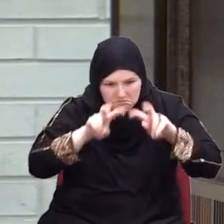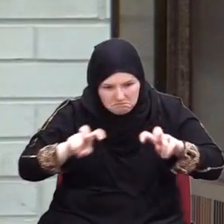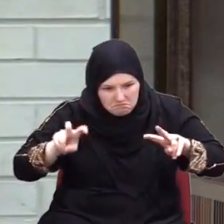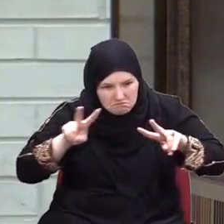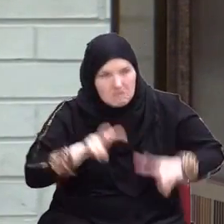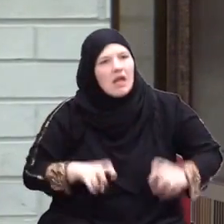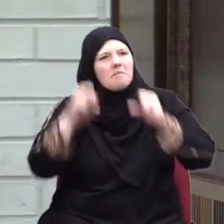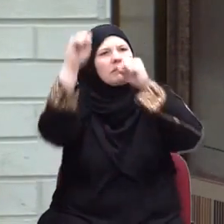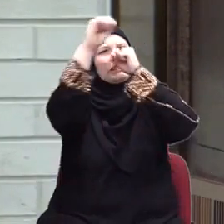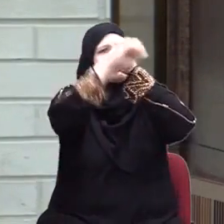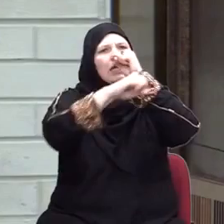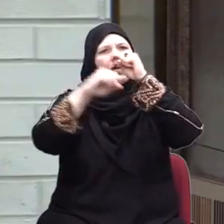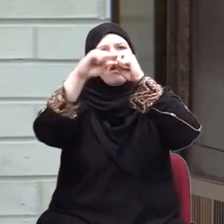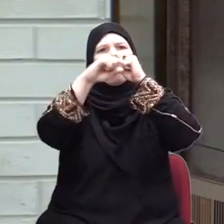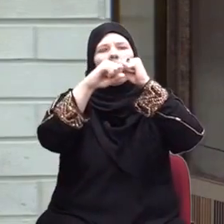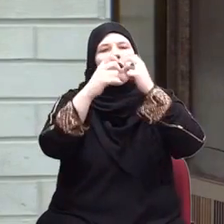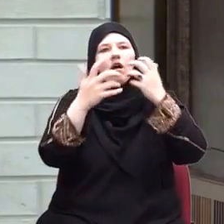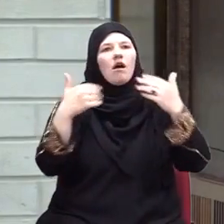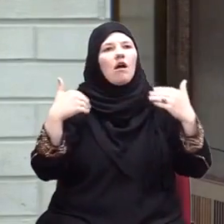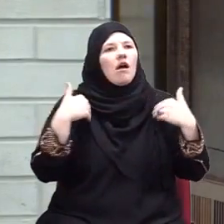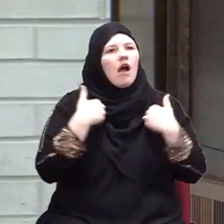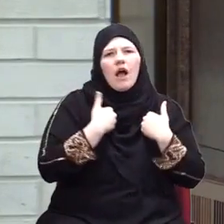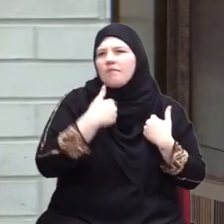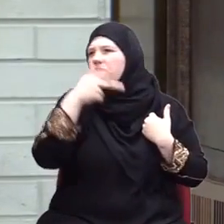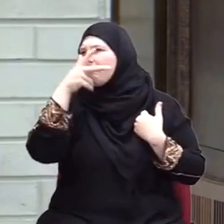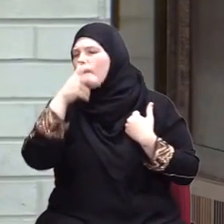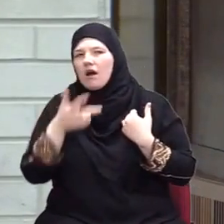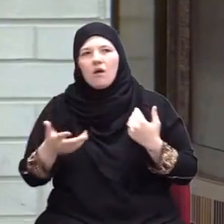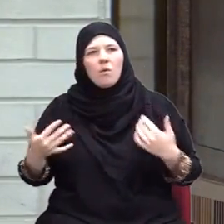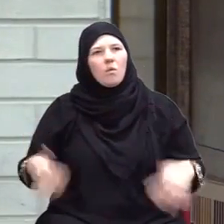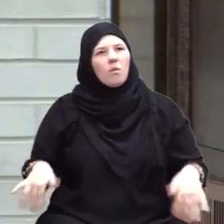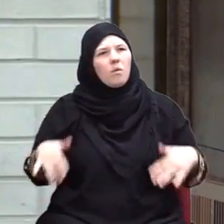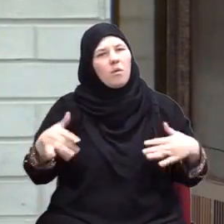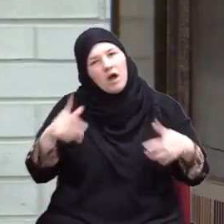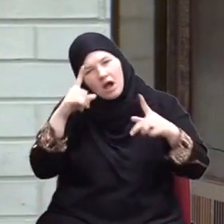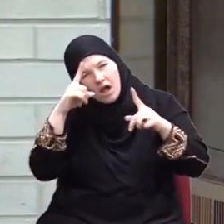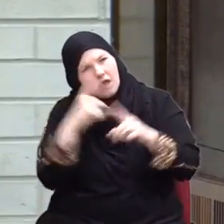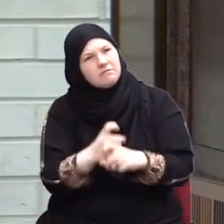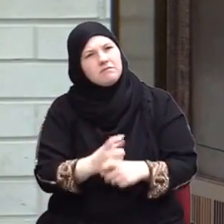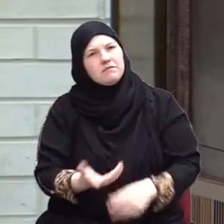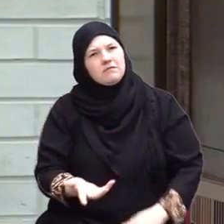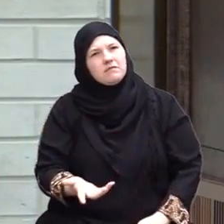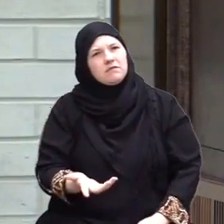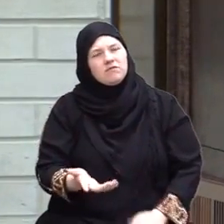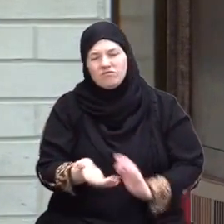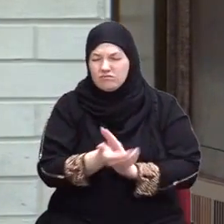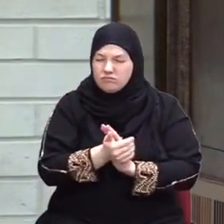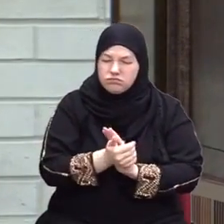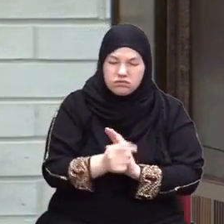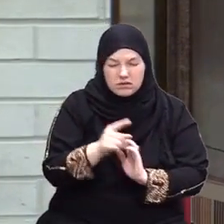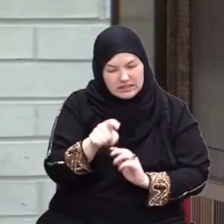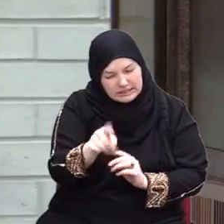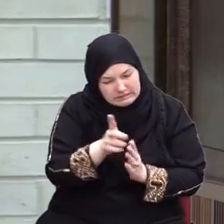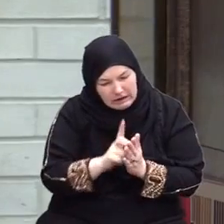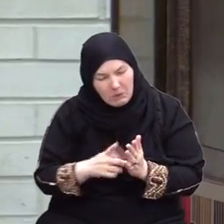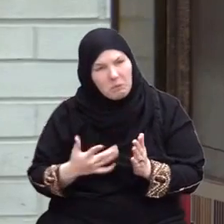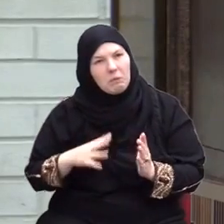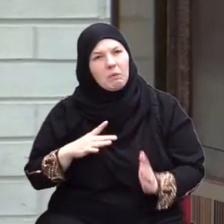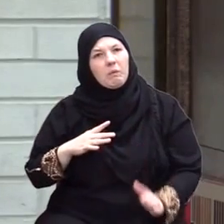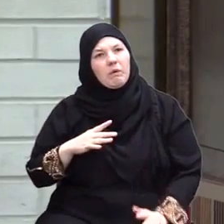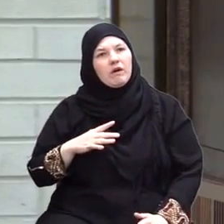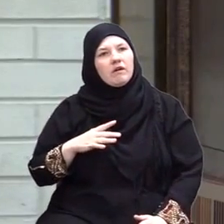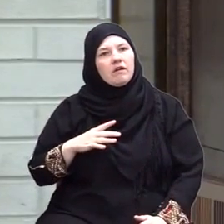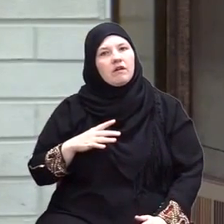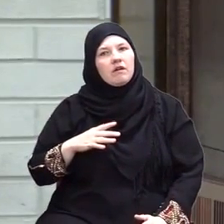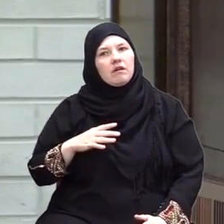mosquito, anything. There is nothing big for Allah, and there is nothing that we